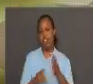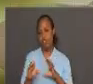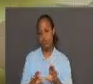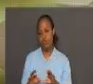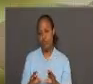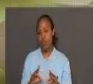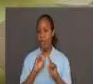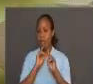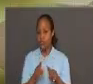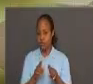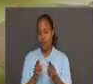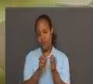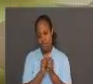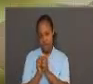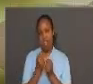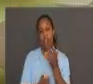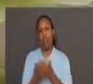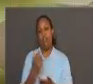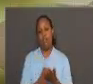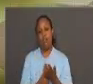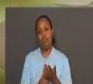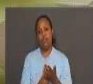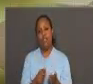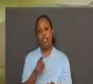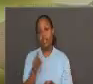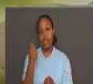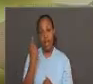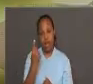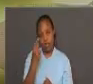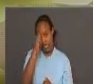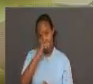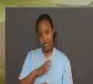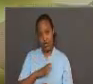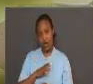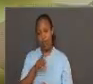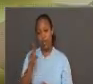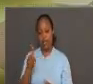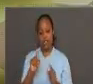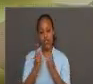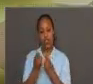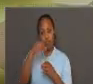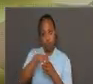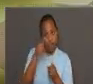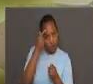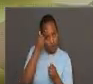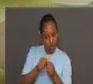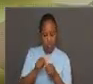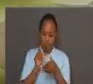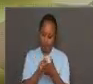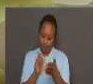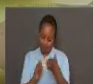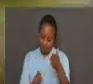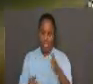answers together. Make sure that one person in your group takes notes on